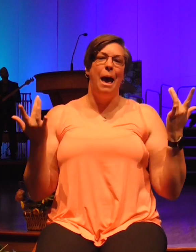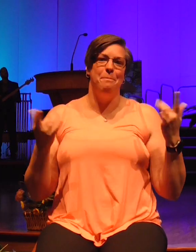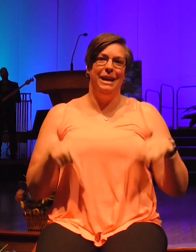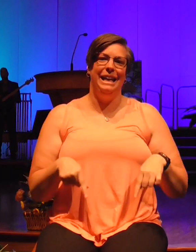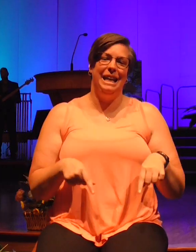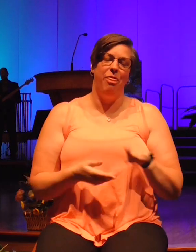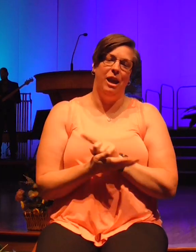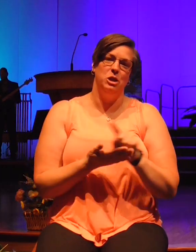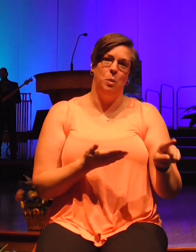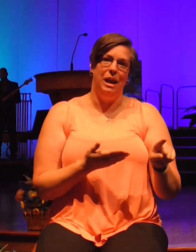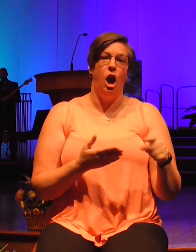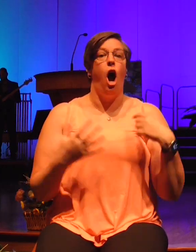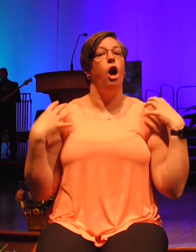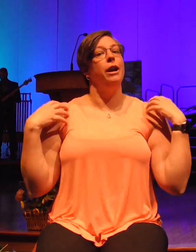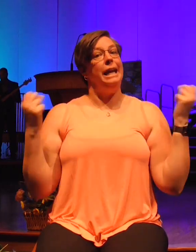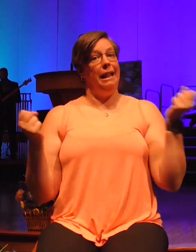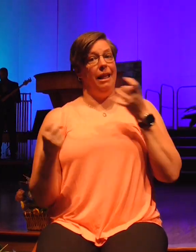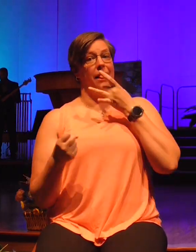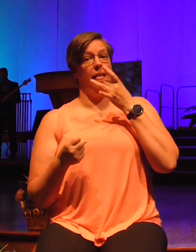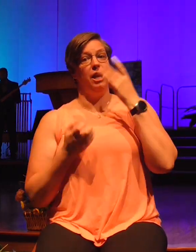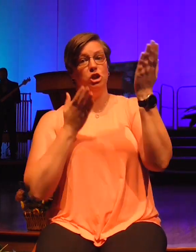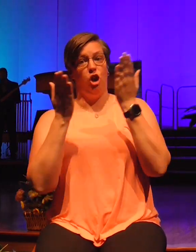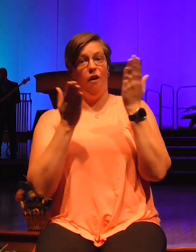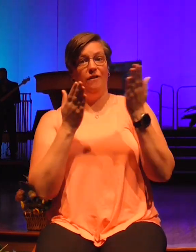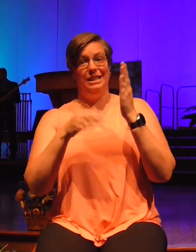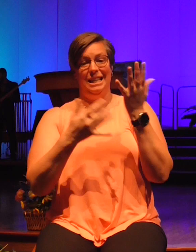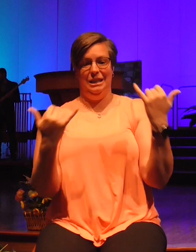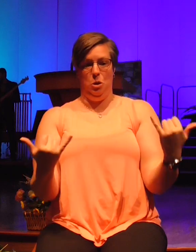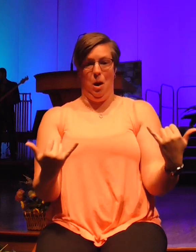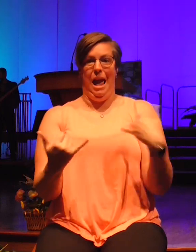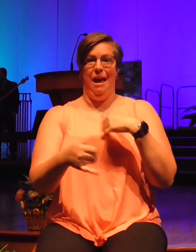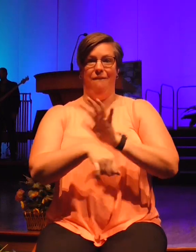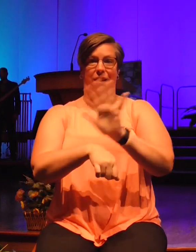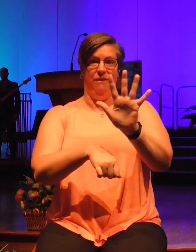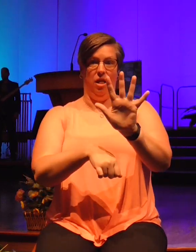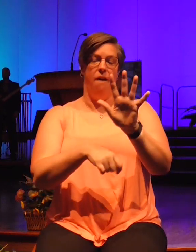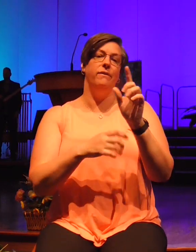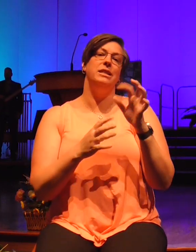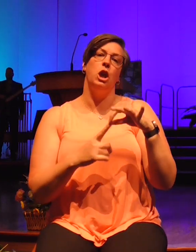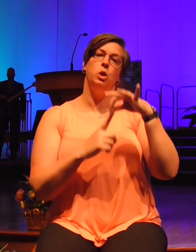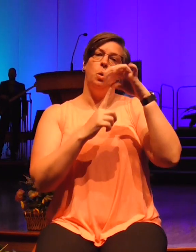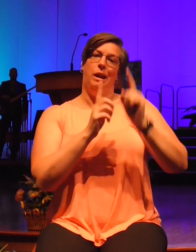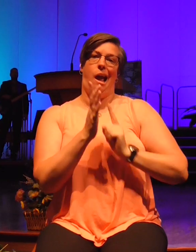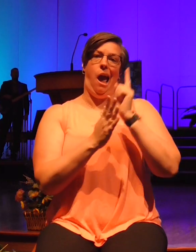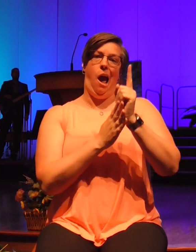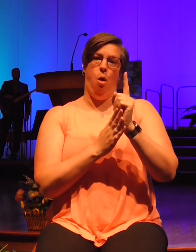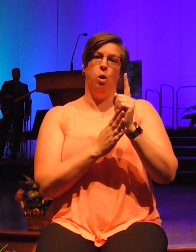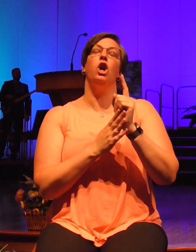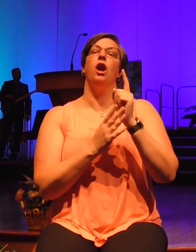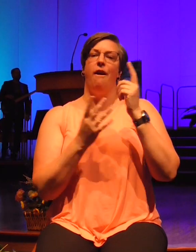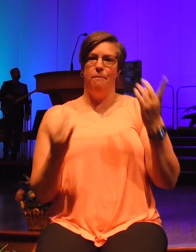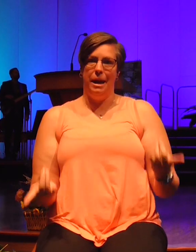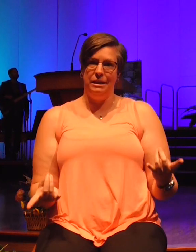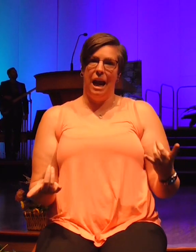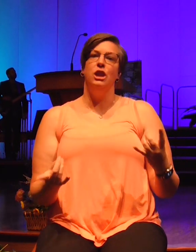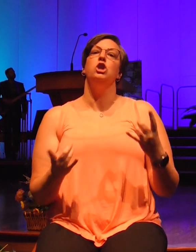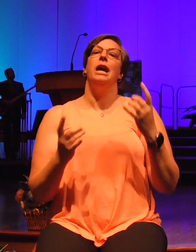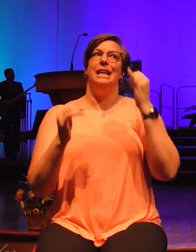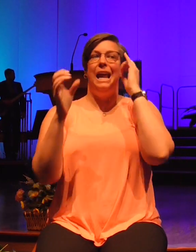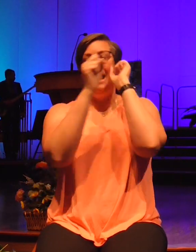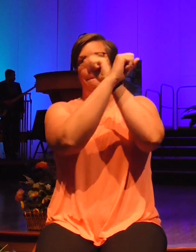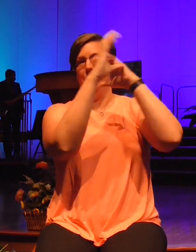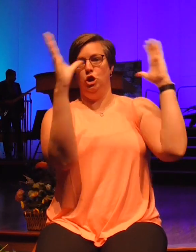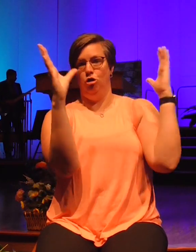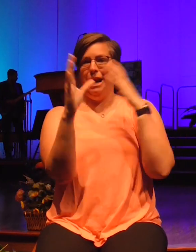Light service is tonight at 5 p.m. Take part in a unique hour of meditation, guided imagery, and music that is gentle